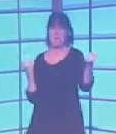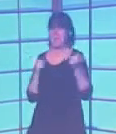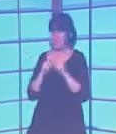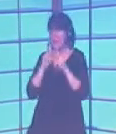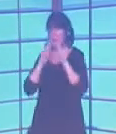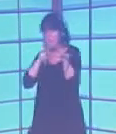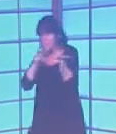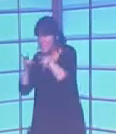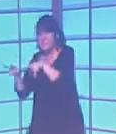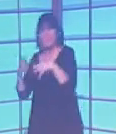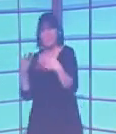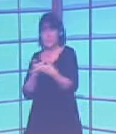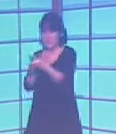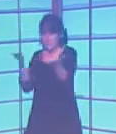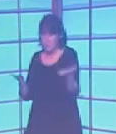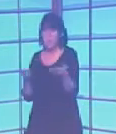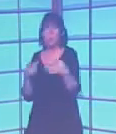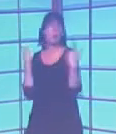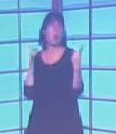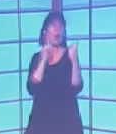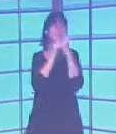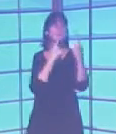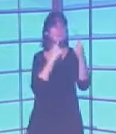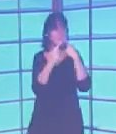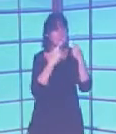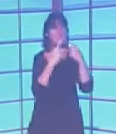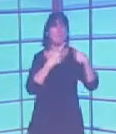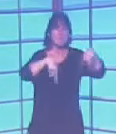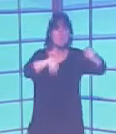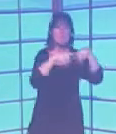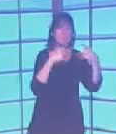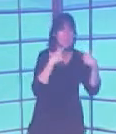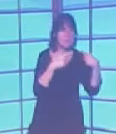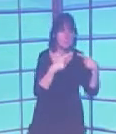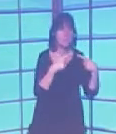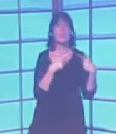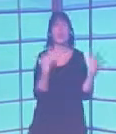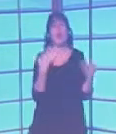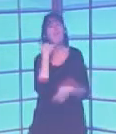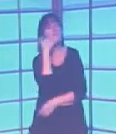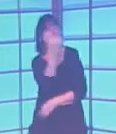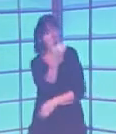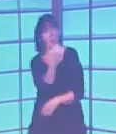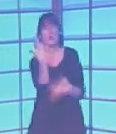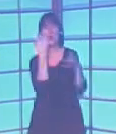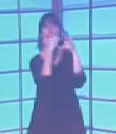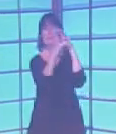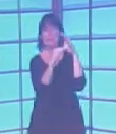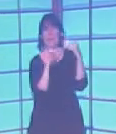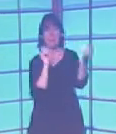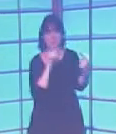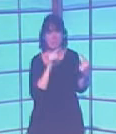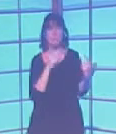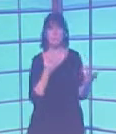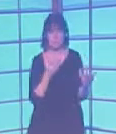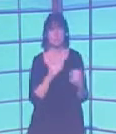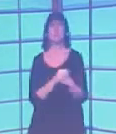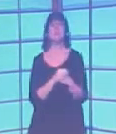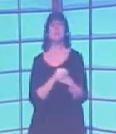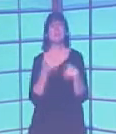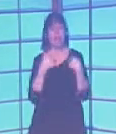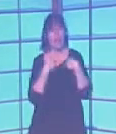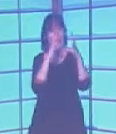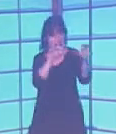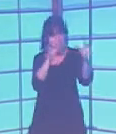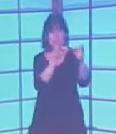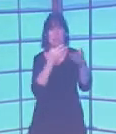the club or service provider. In other cases, it is remote support via phone or email and involves sharing best practice